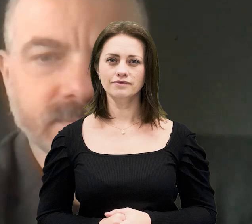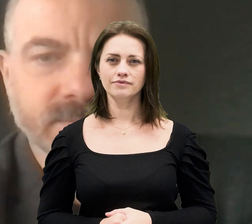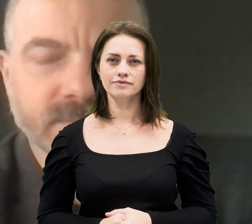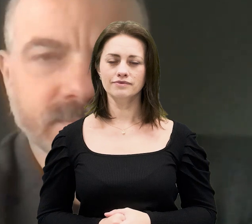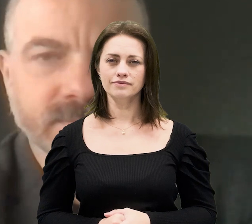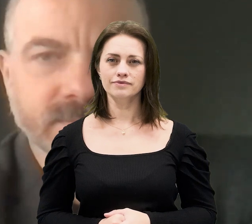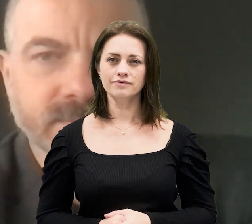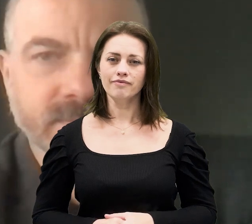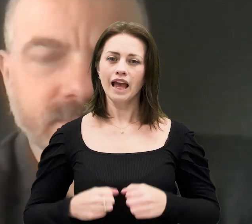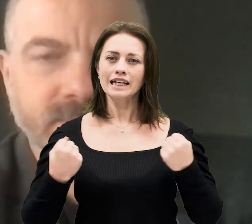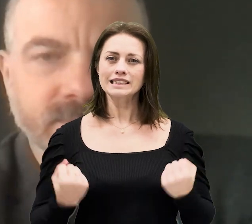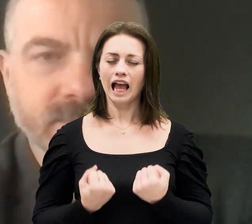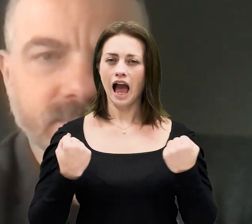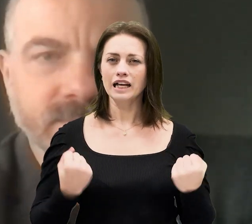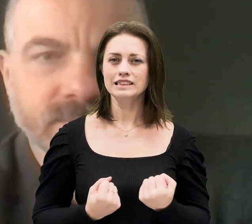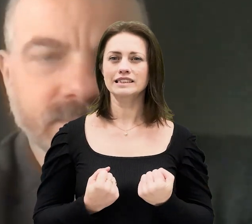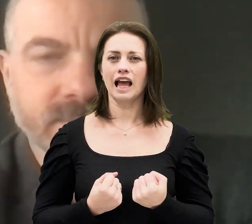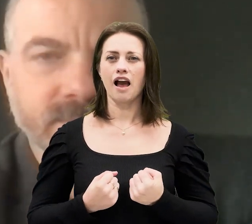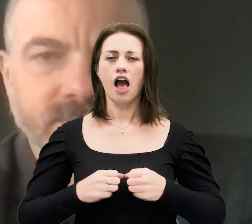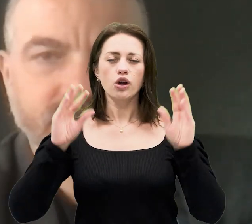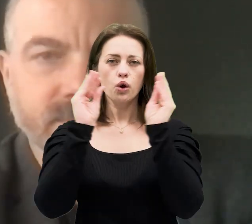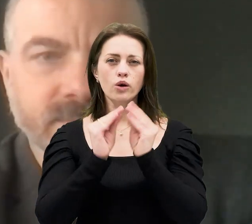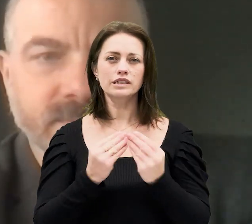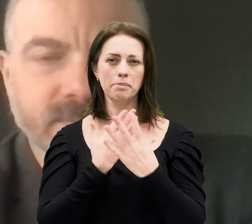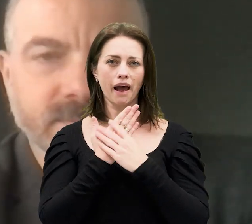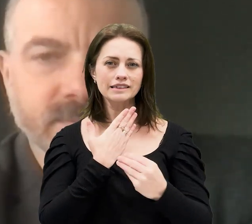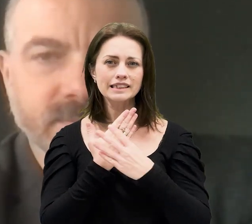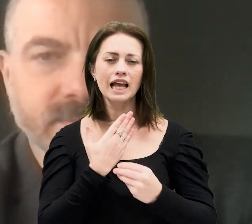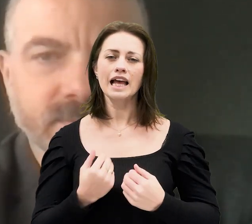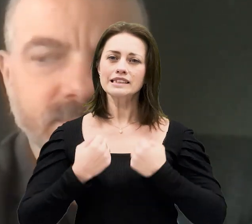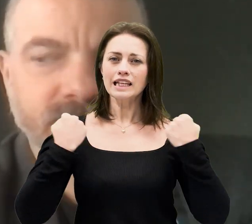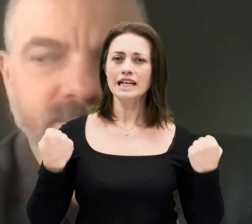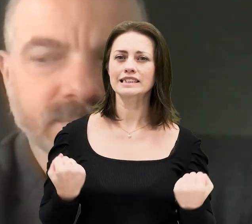By embracing the concept of storytelling, we have